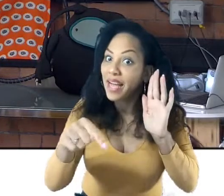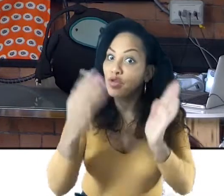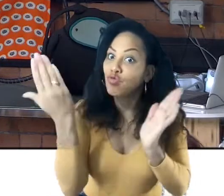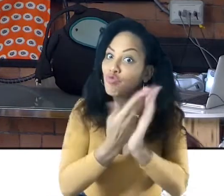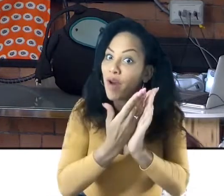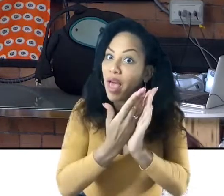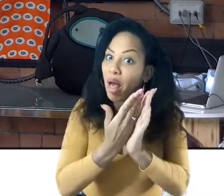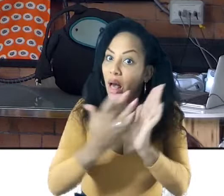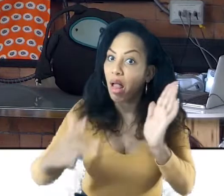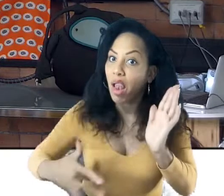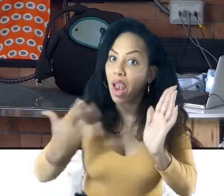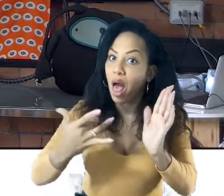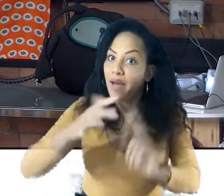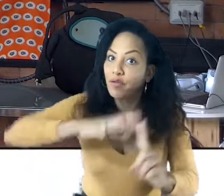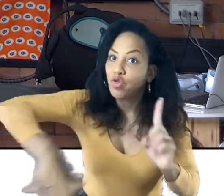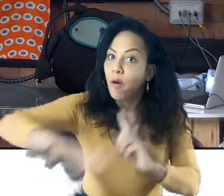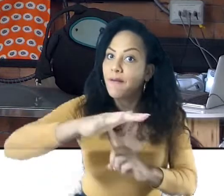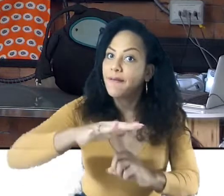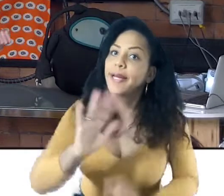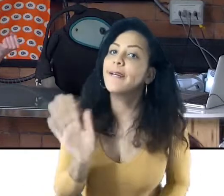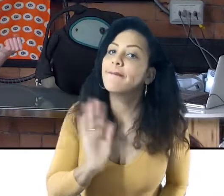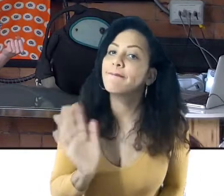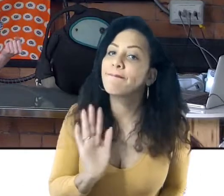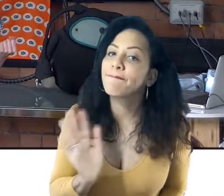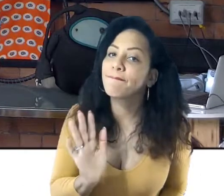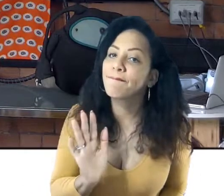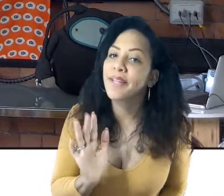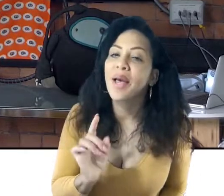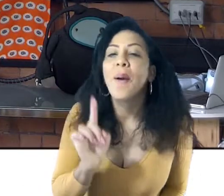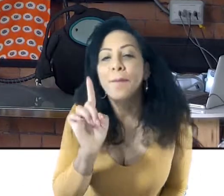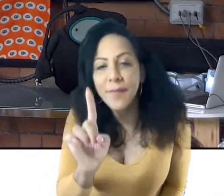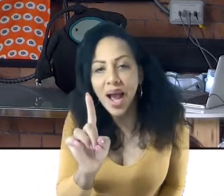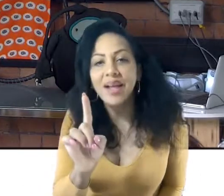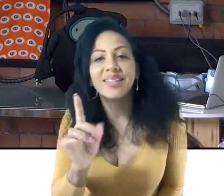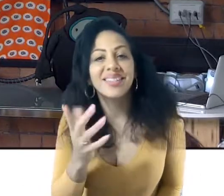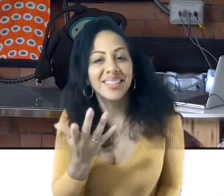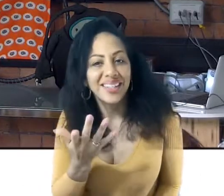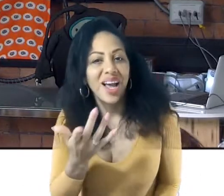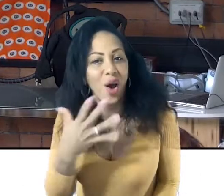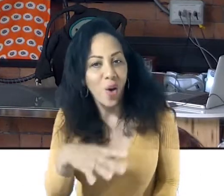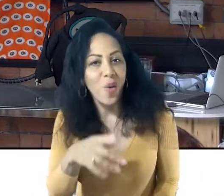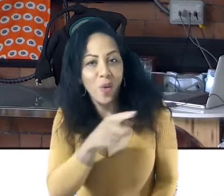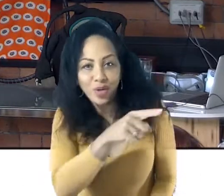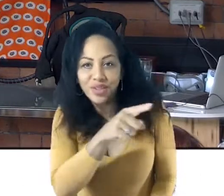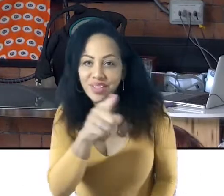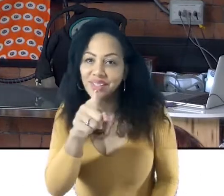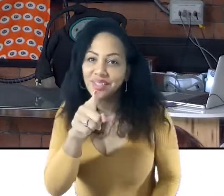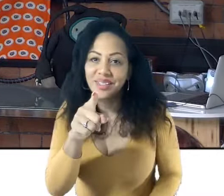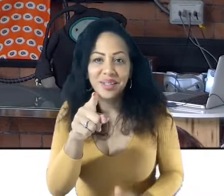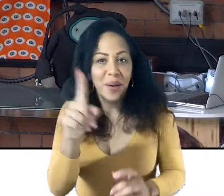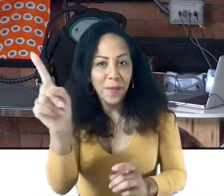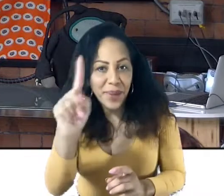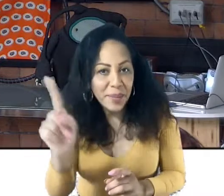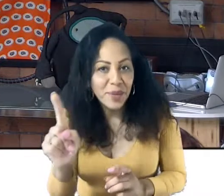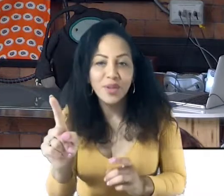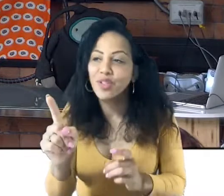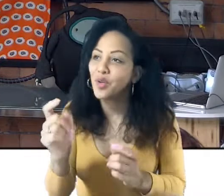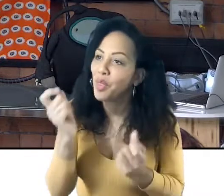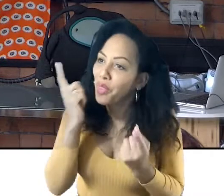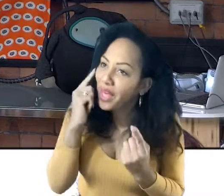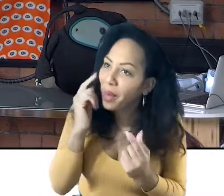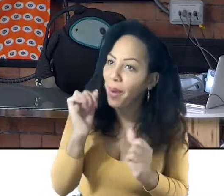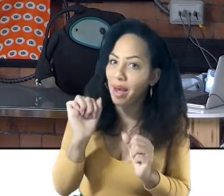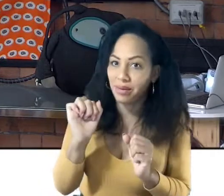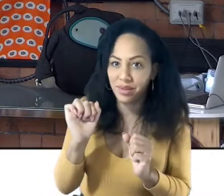I've been inviting people from this place that I'm from to be thinking about their relationship to place and how they move about